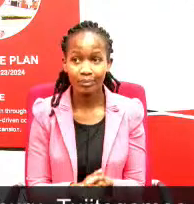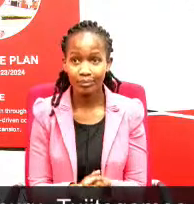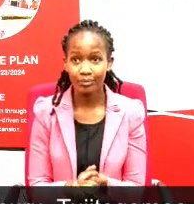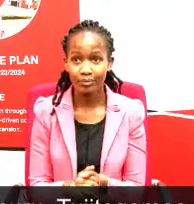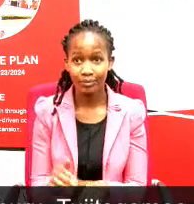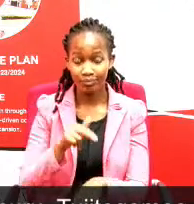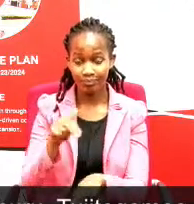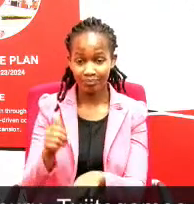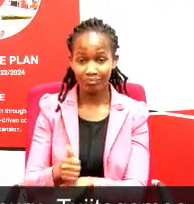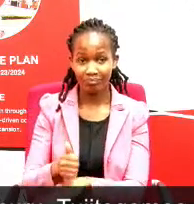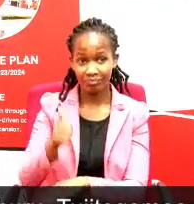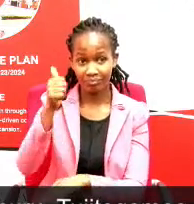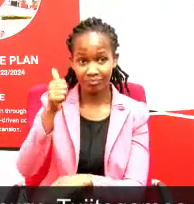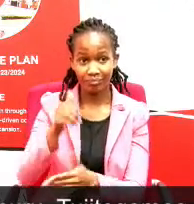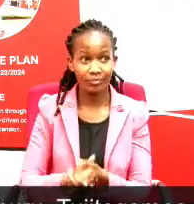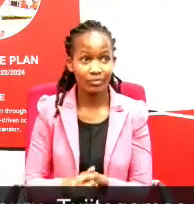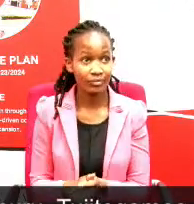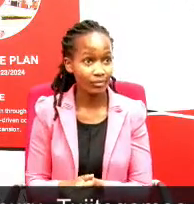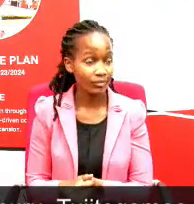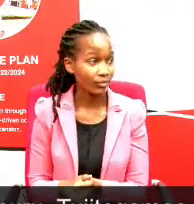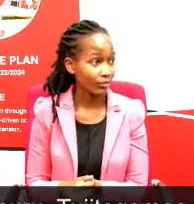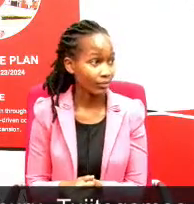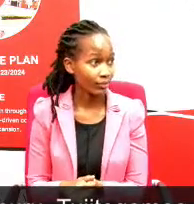The national anthem.